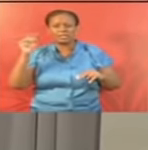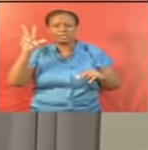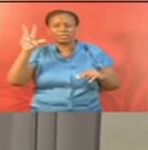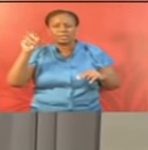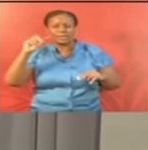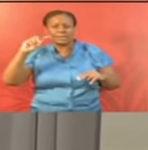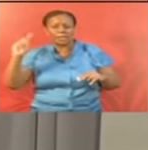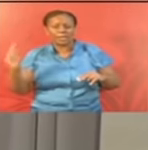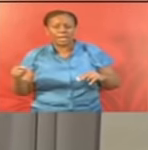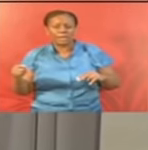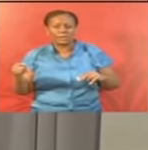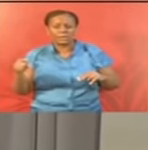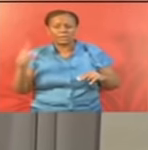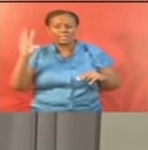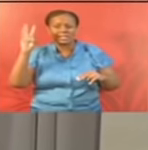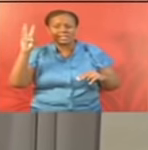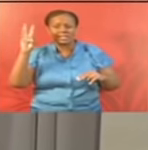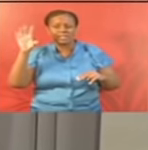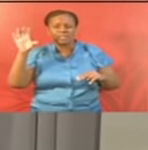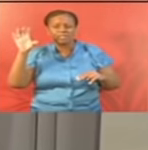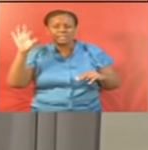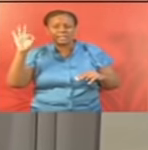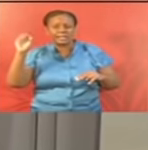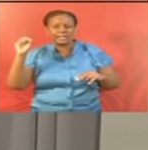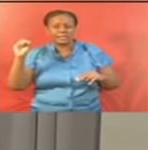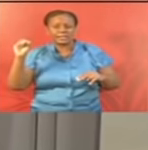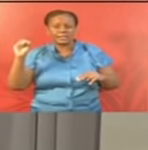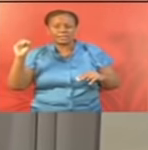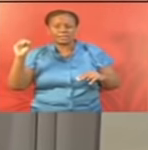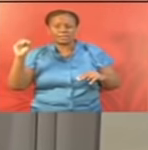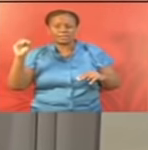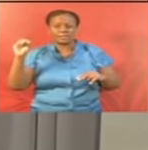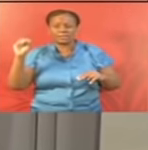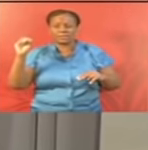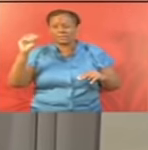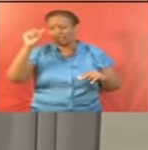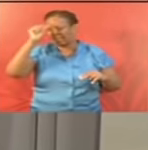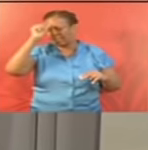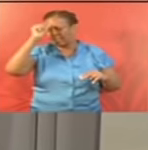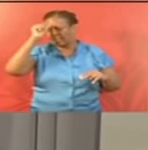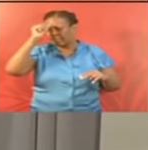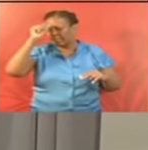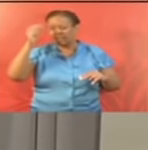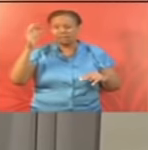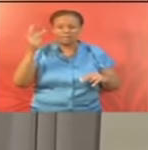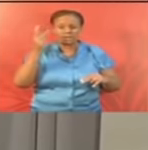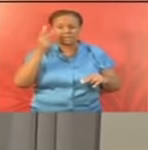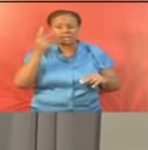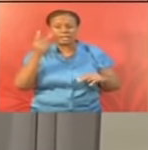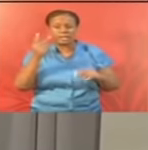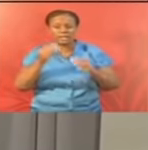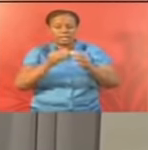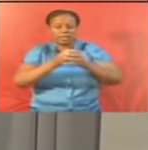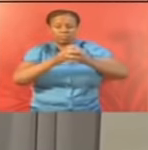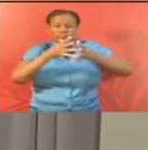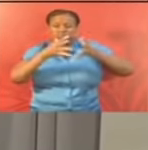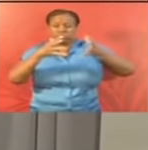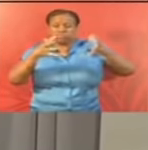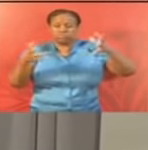1,030,690. India actually saw its biggest one-day increase yesterday. I believe the figure